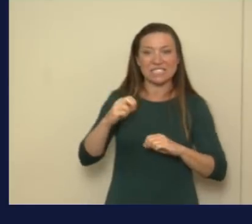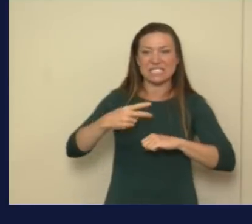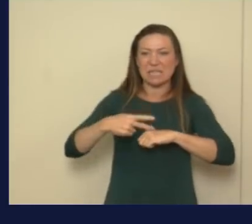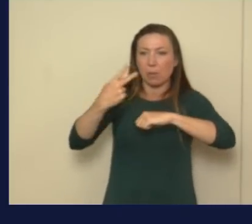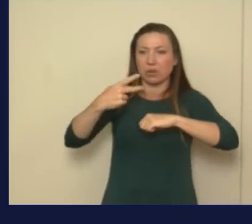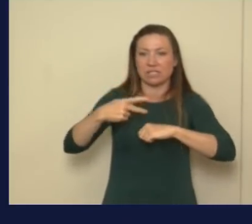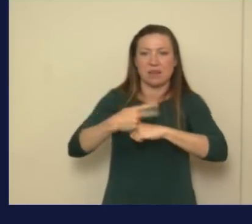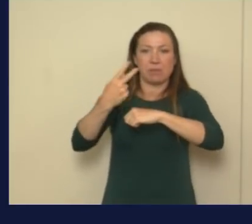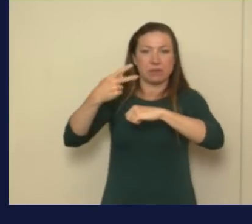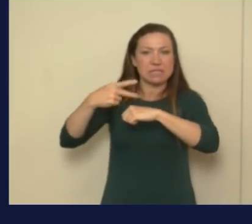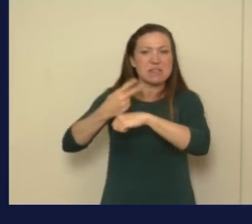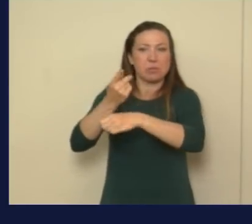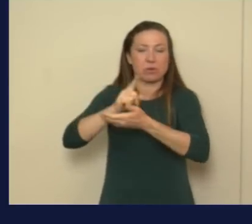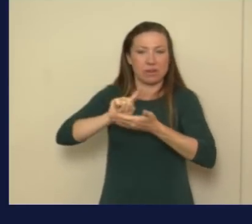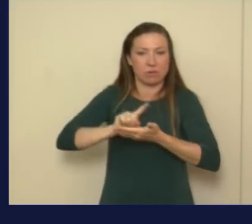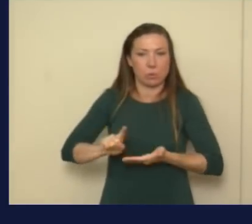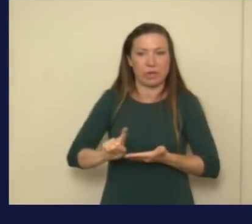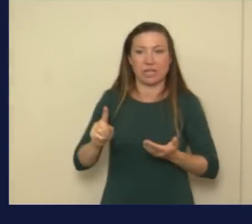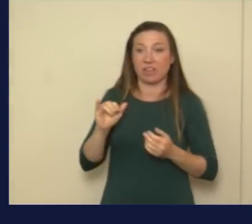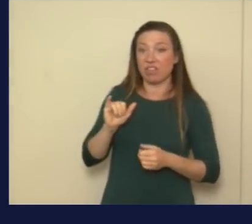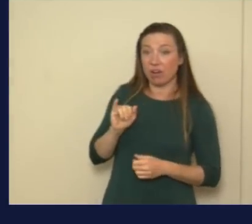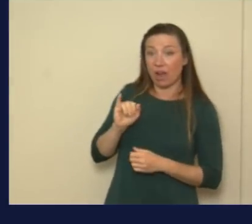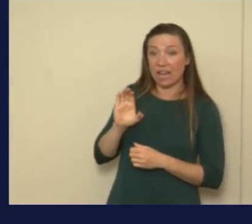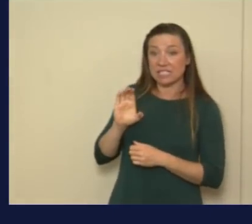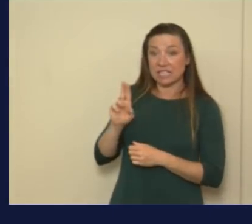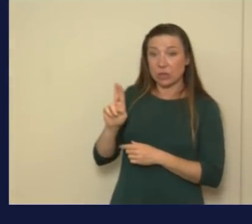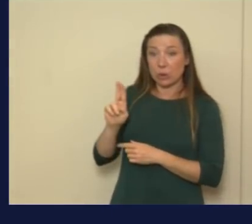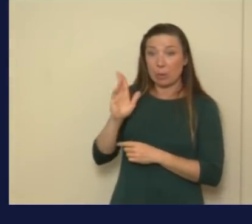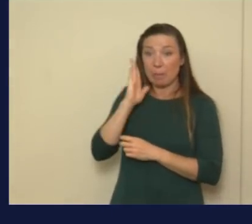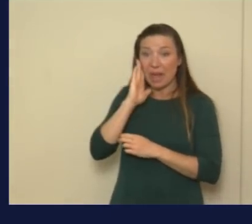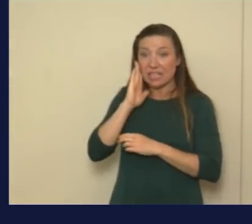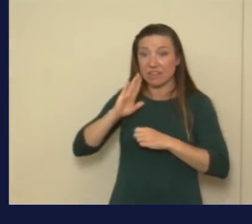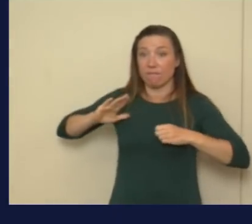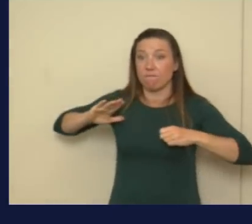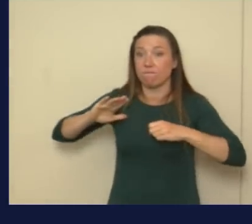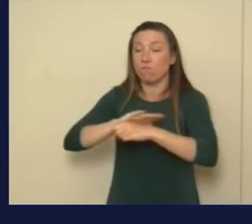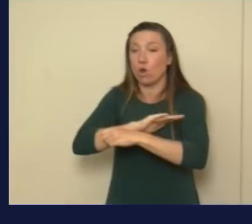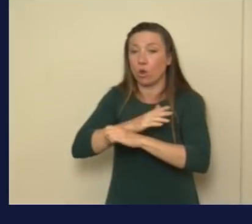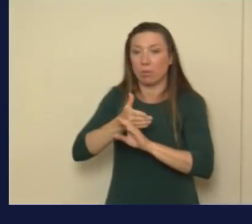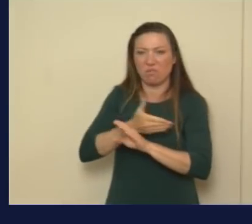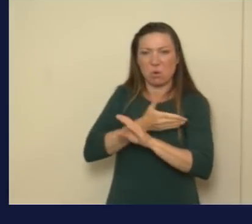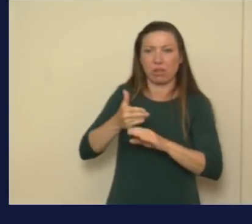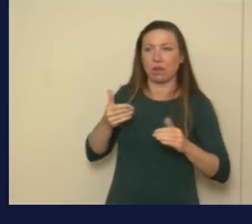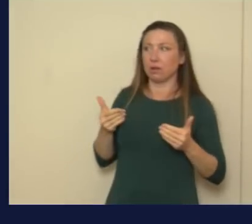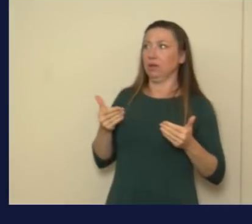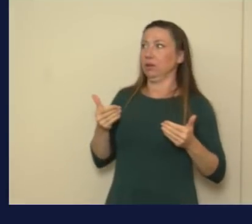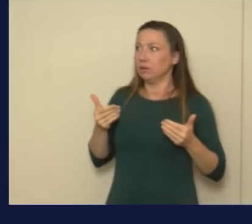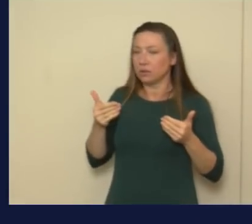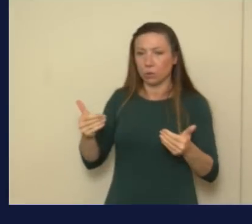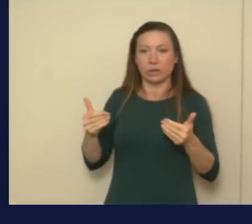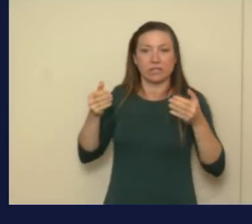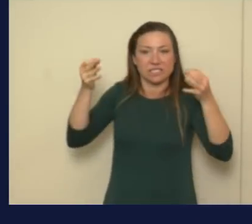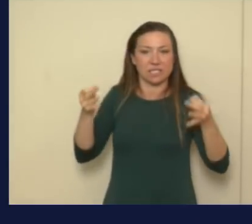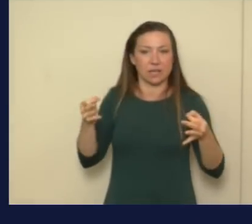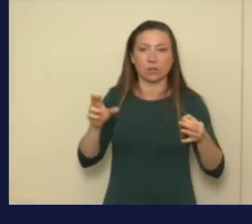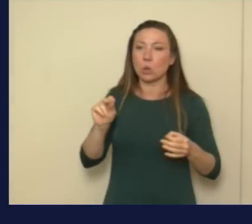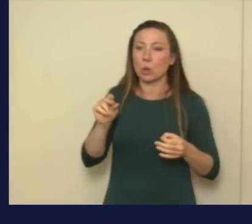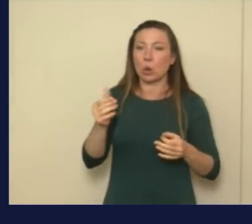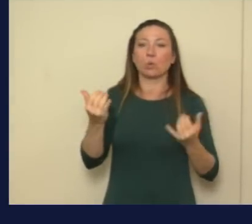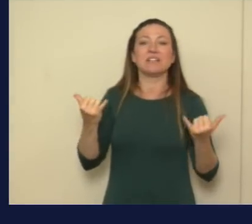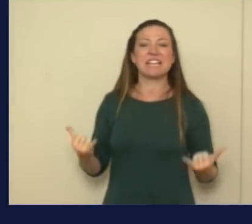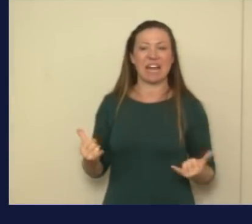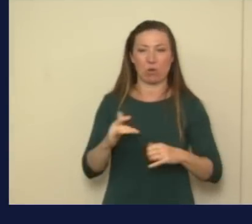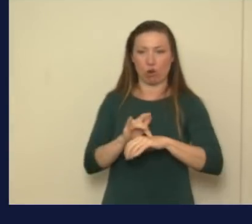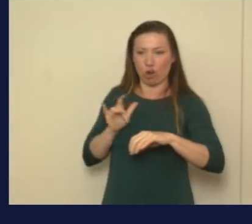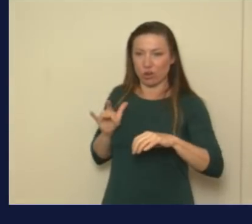ICUs full to capacity before we make decisions. We're going to do that before that happens and reflatten our curve. There's no reason